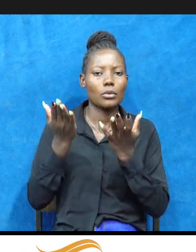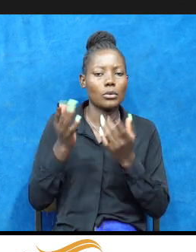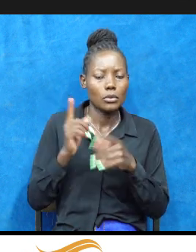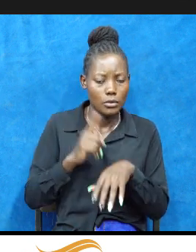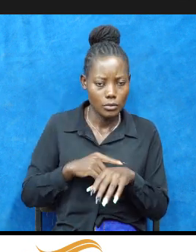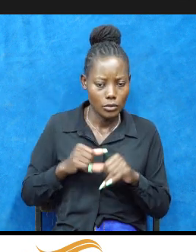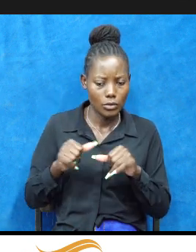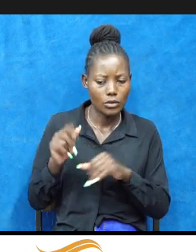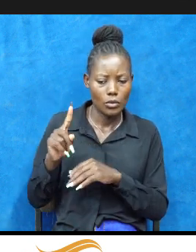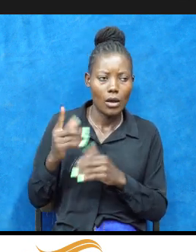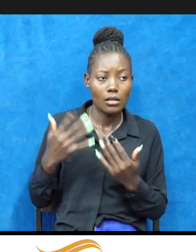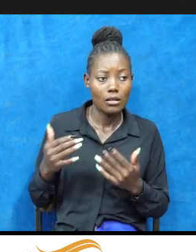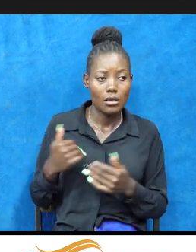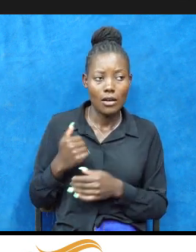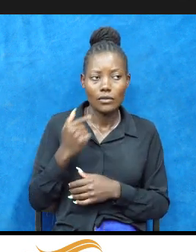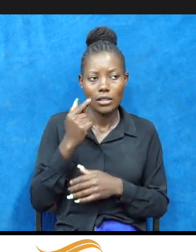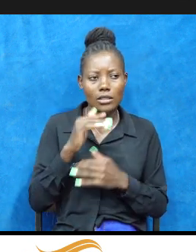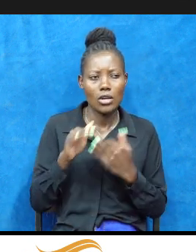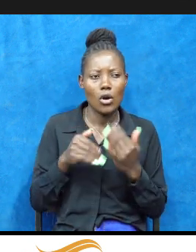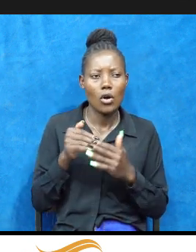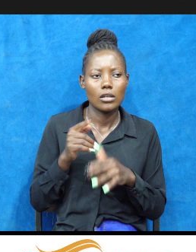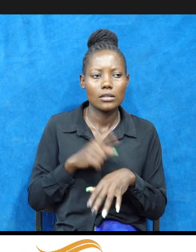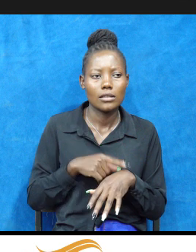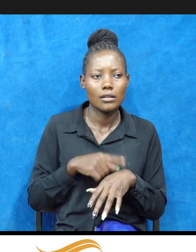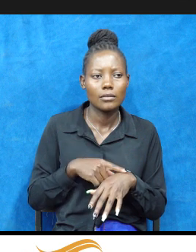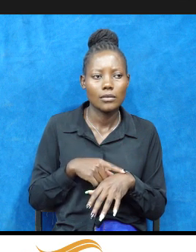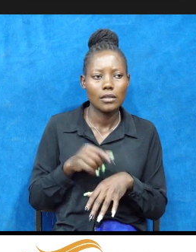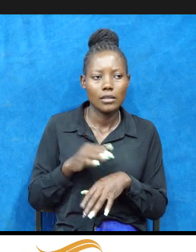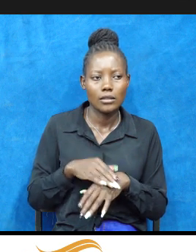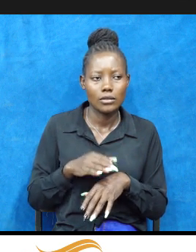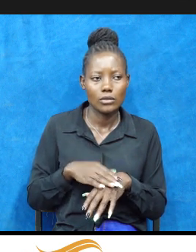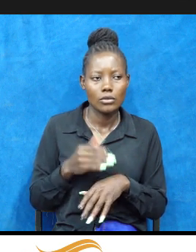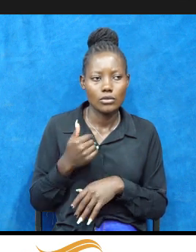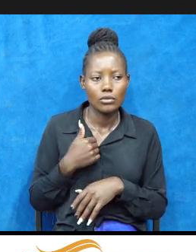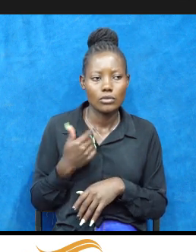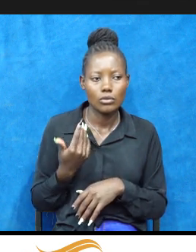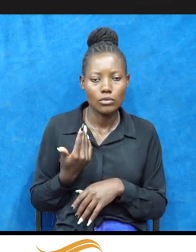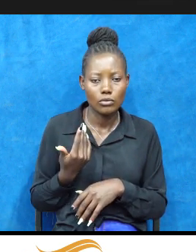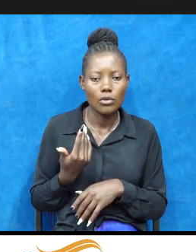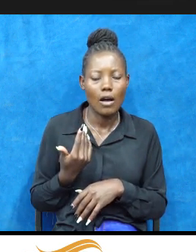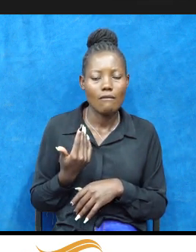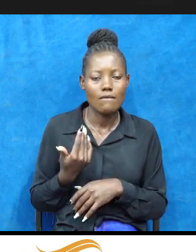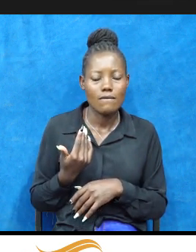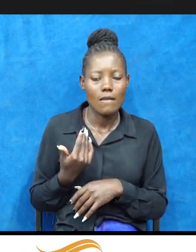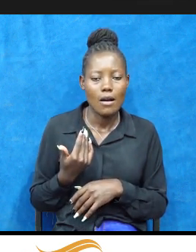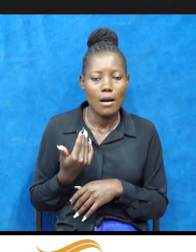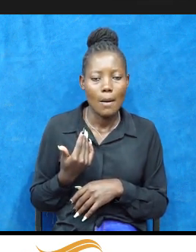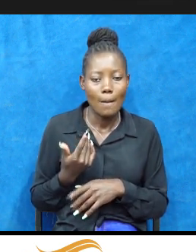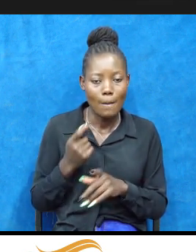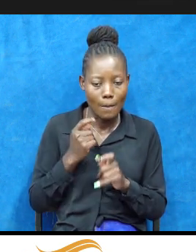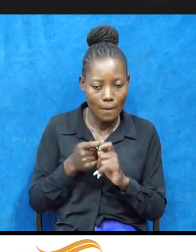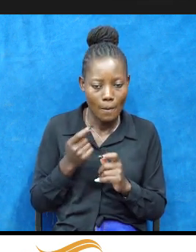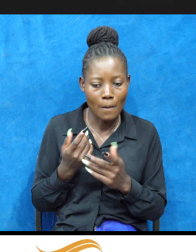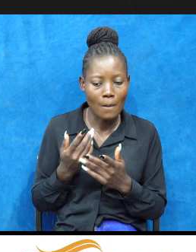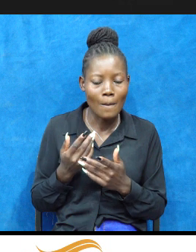have not mentioned, I think at all times, it's always appropriate to have a test that you like and test